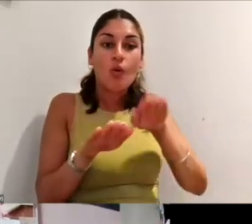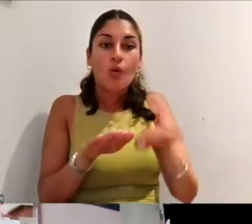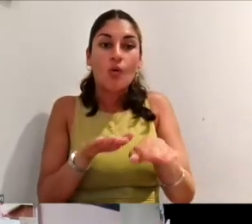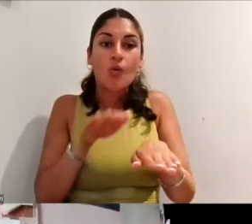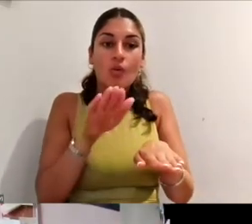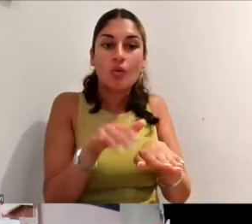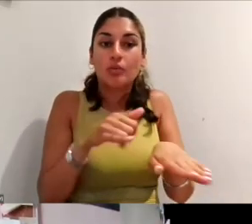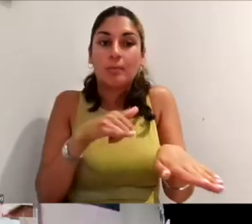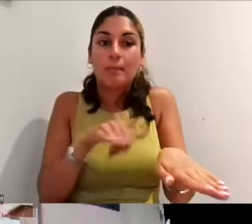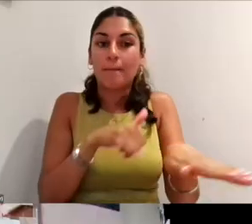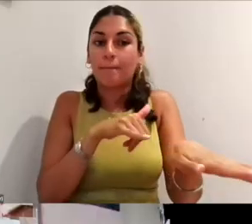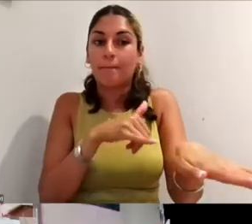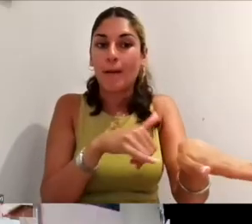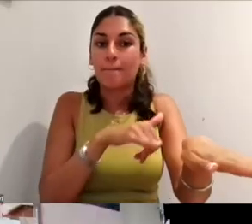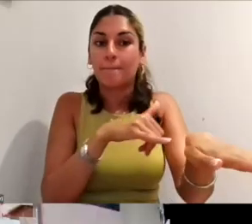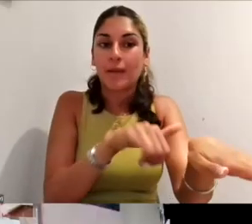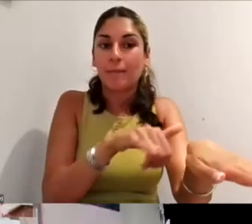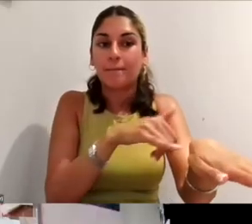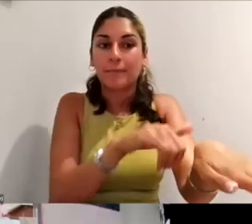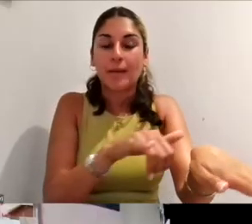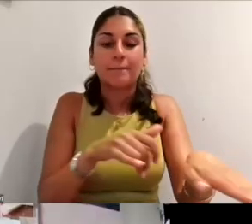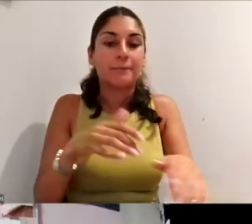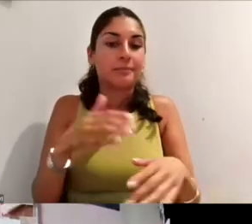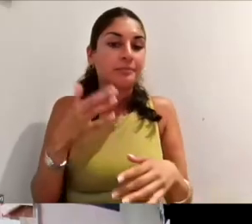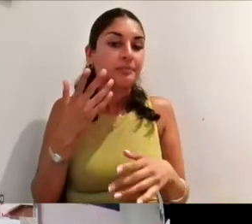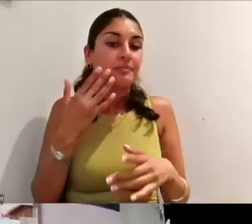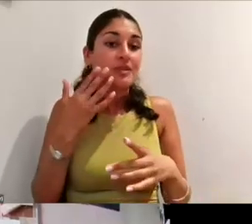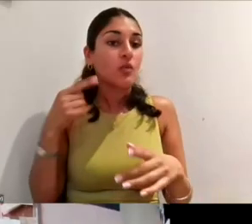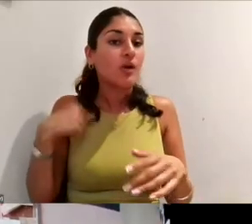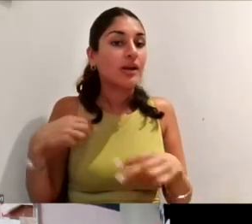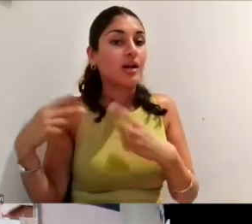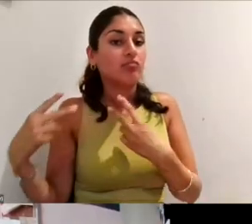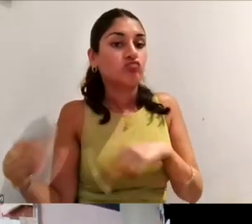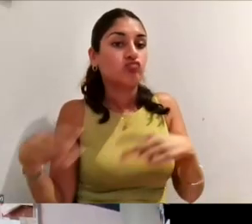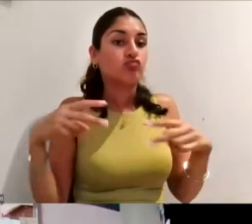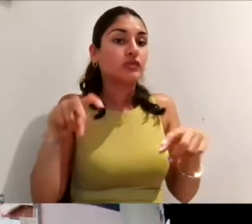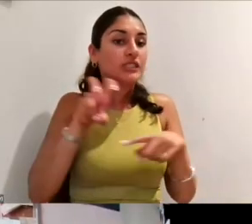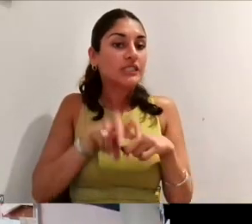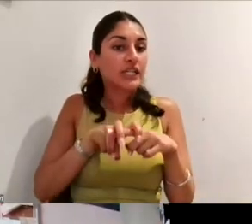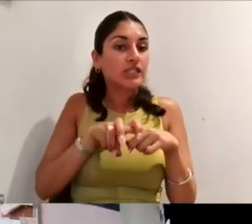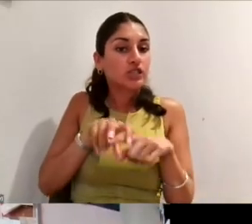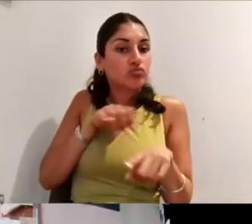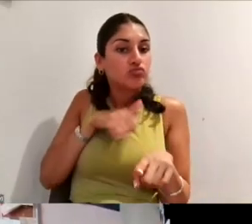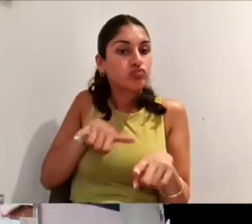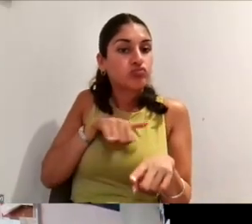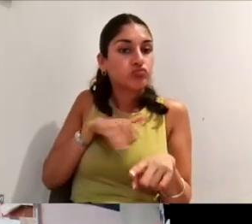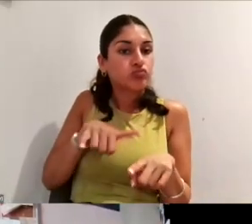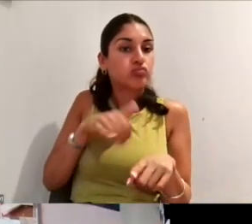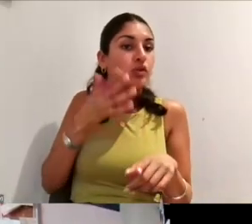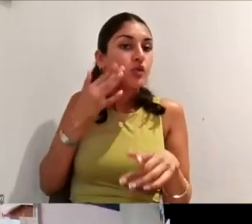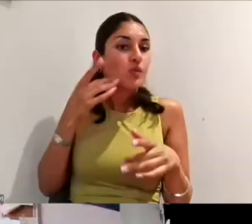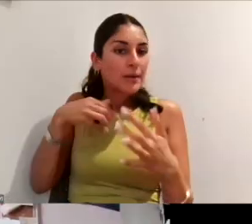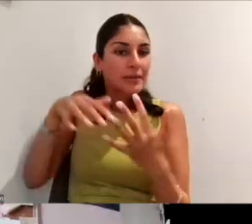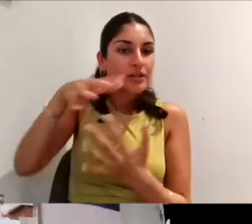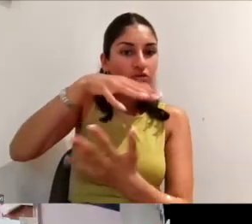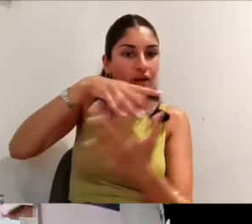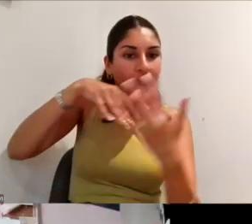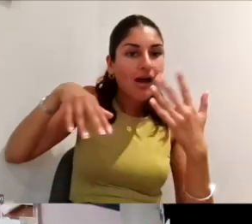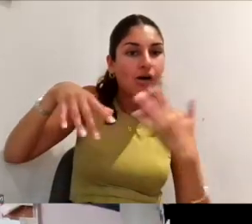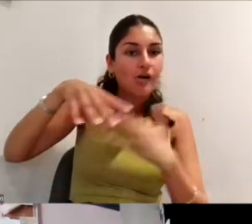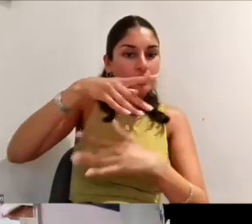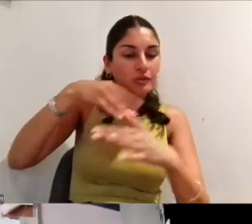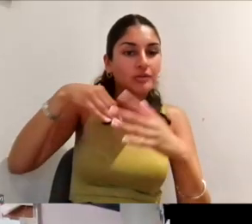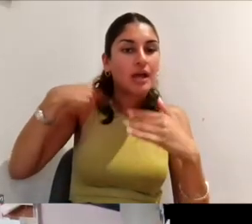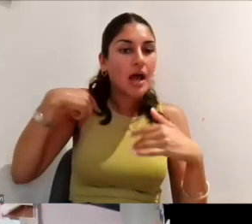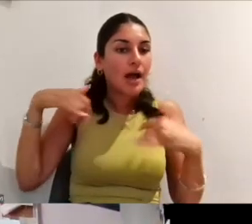tingle. When I sit, I dangle dingle. When I'm in a crowd, I mingle.